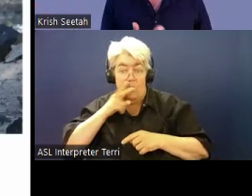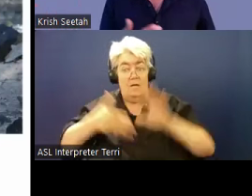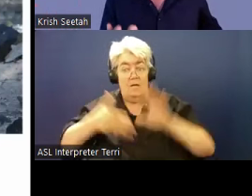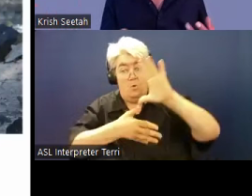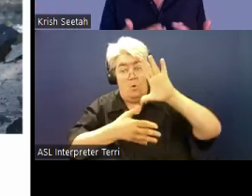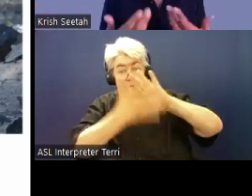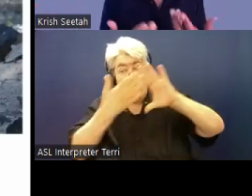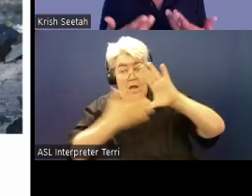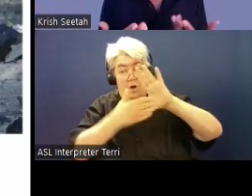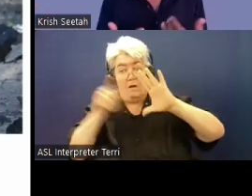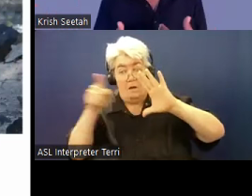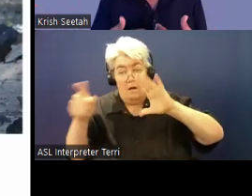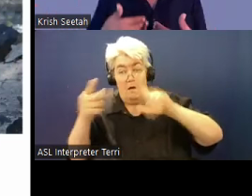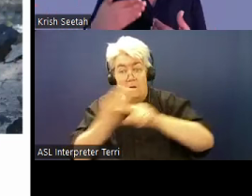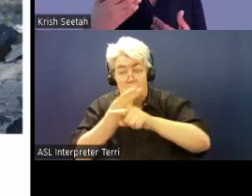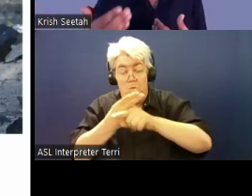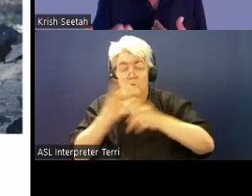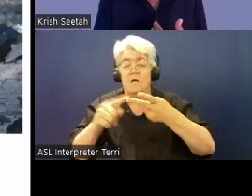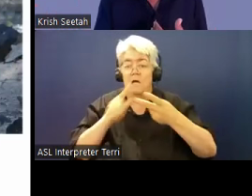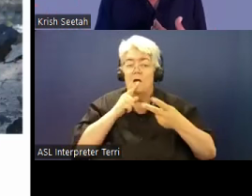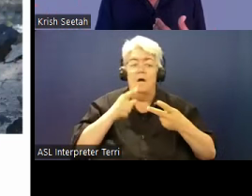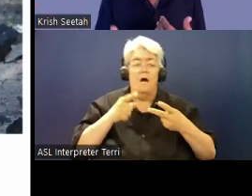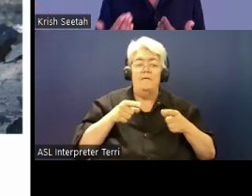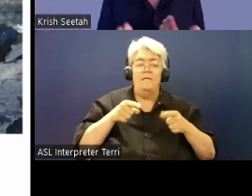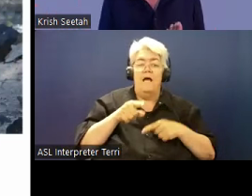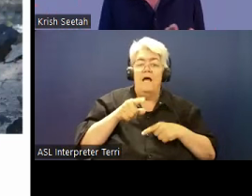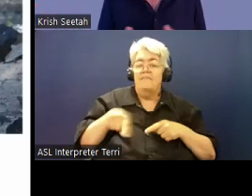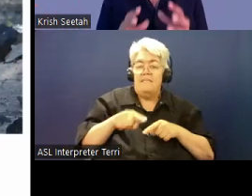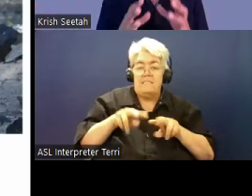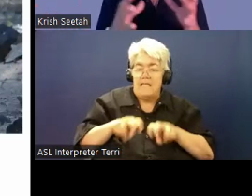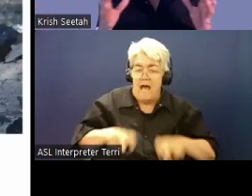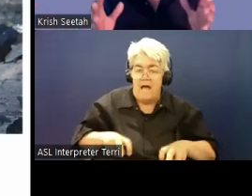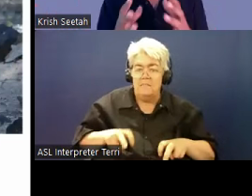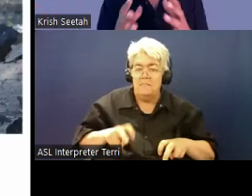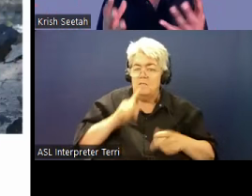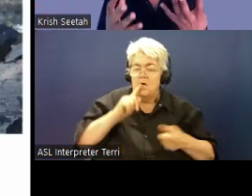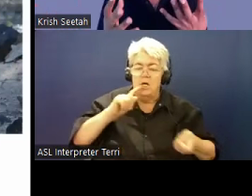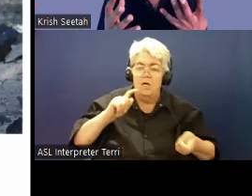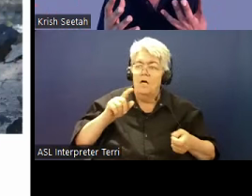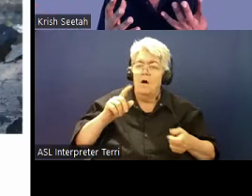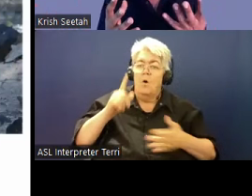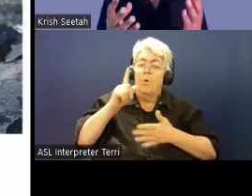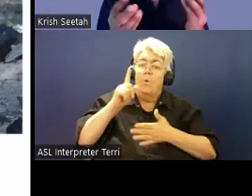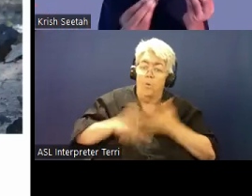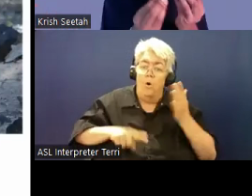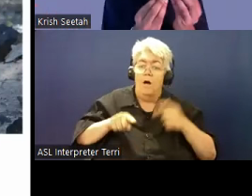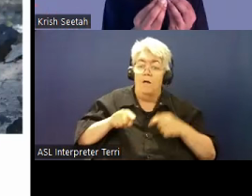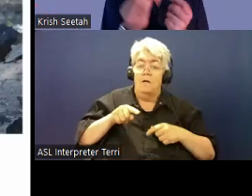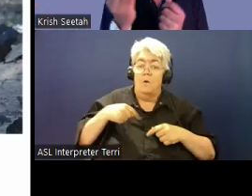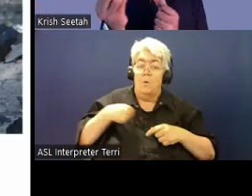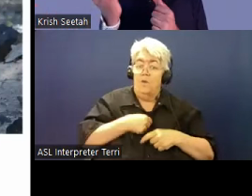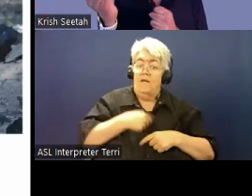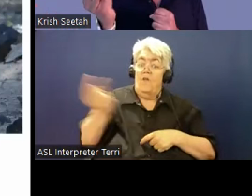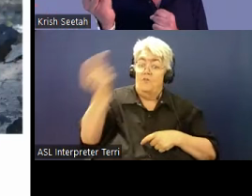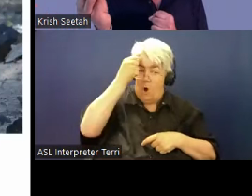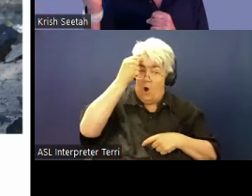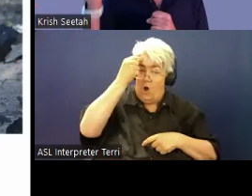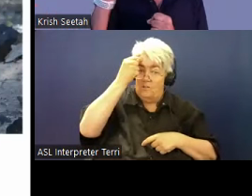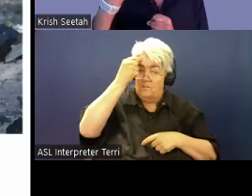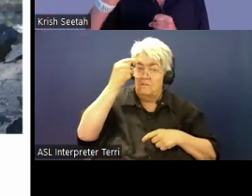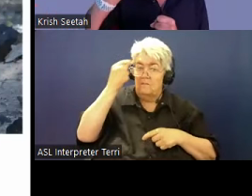these analyses completely overturn accepted knowledge about colonial interactions. We've seen Salvia